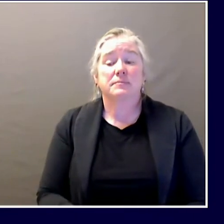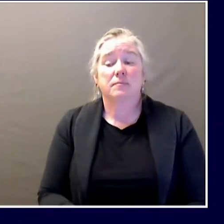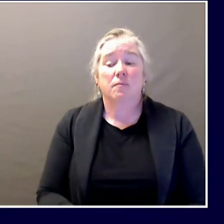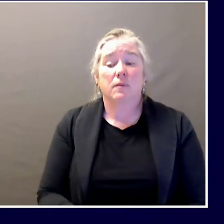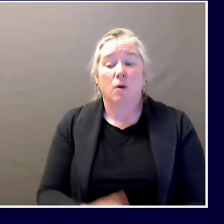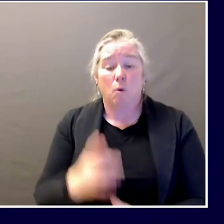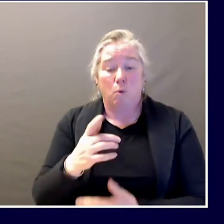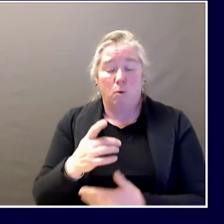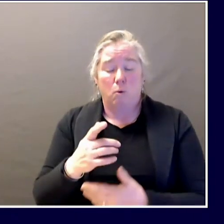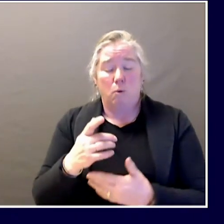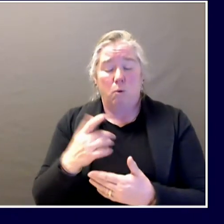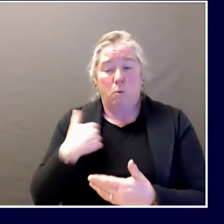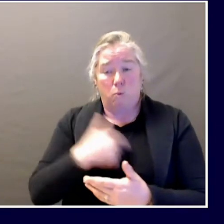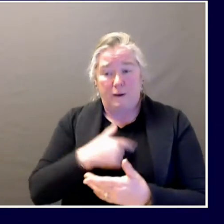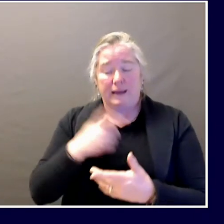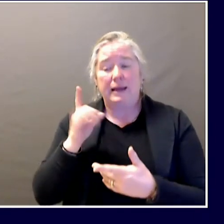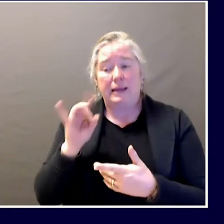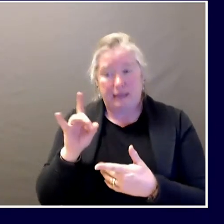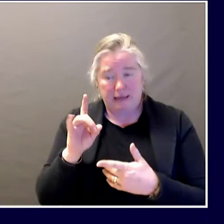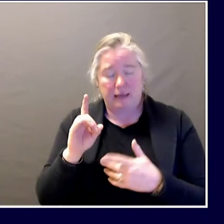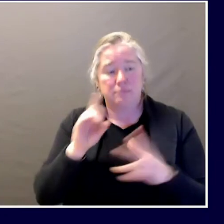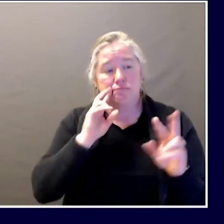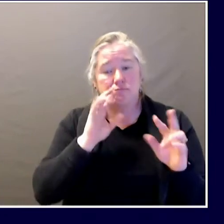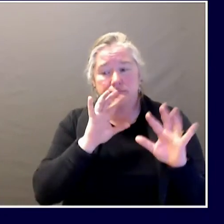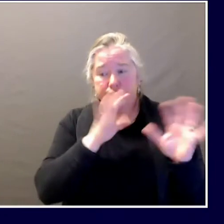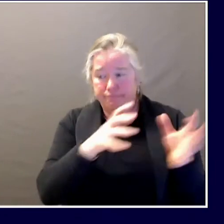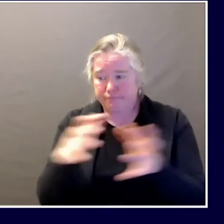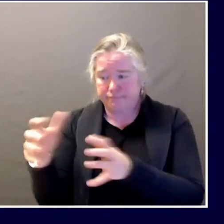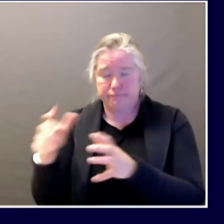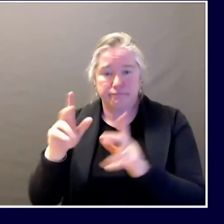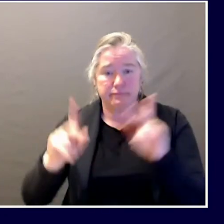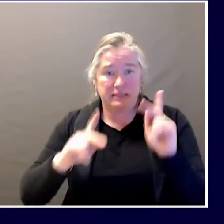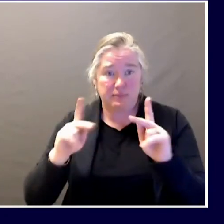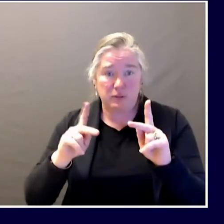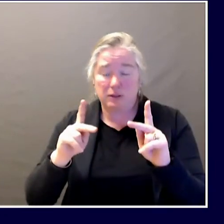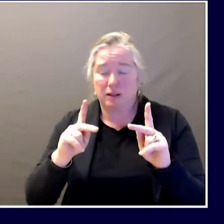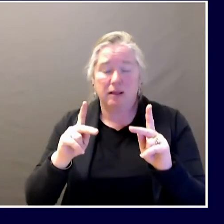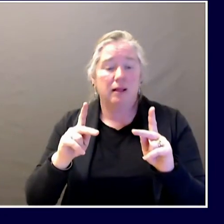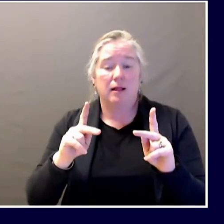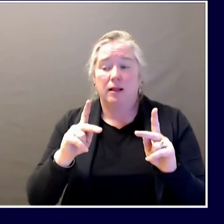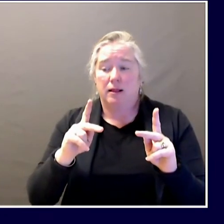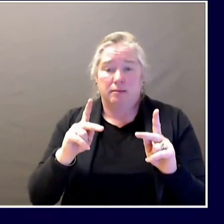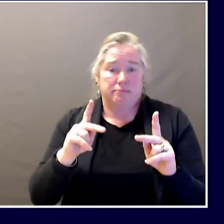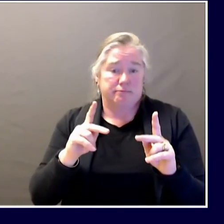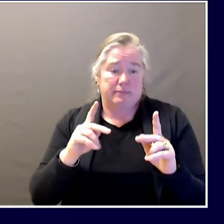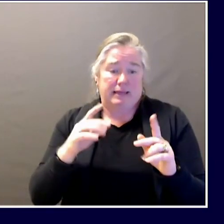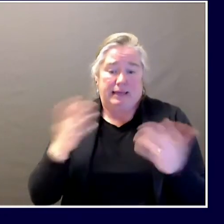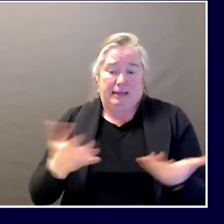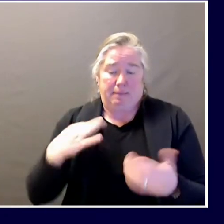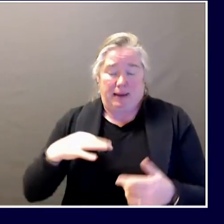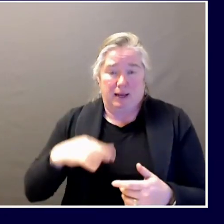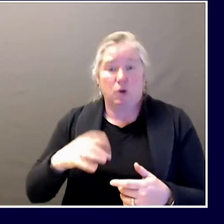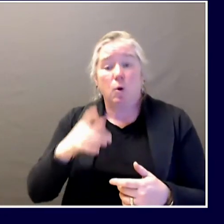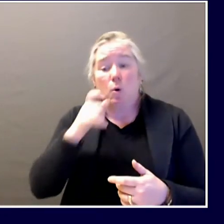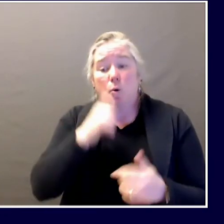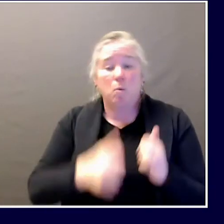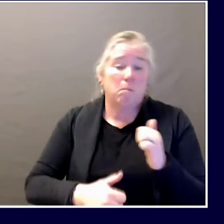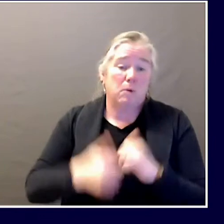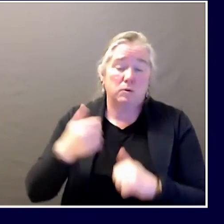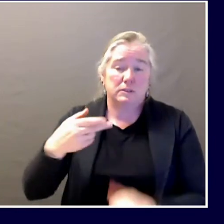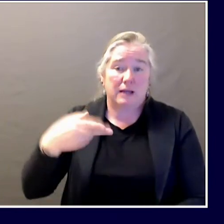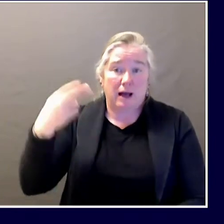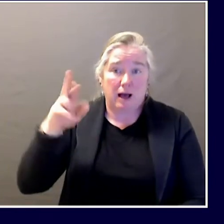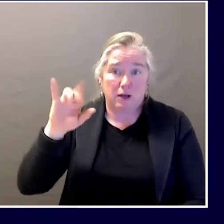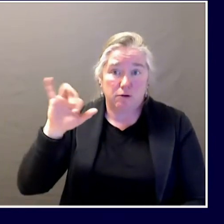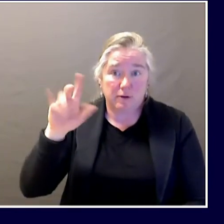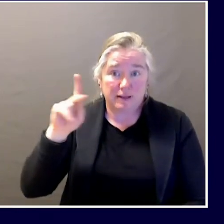looking at different groups of people, which groups of people are at most risk of serious illness or death from COVID-19.